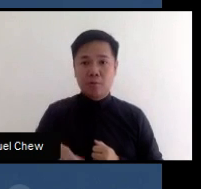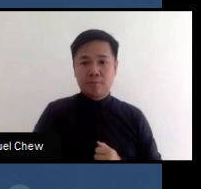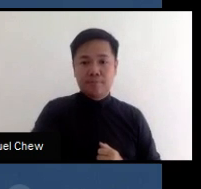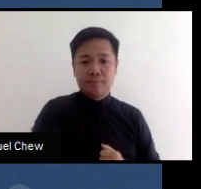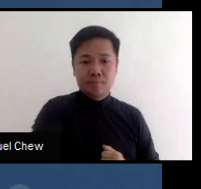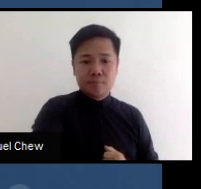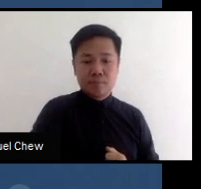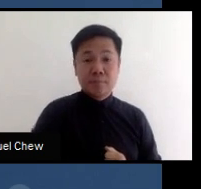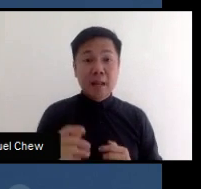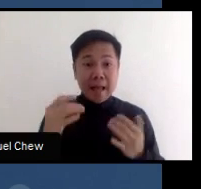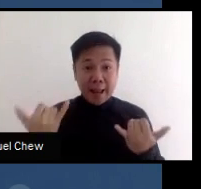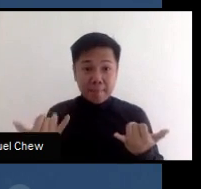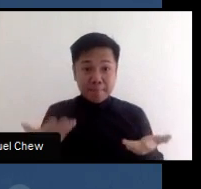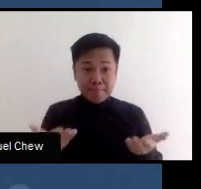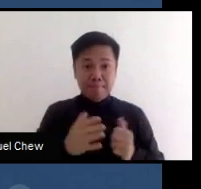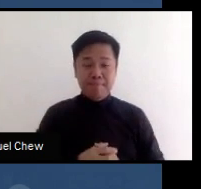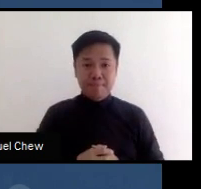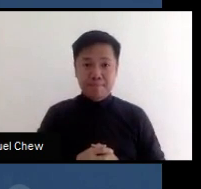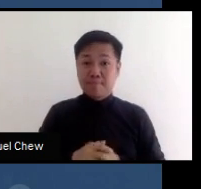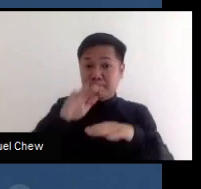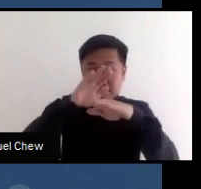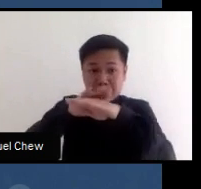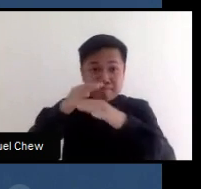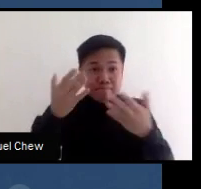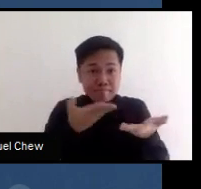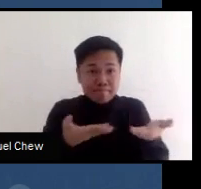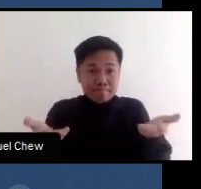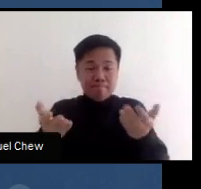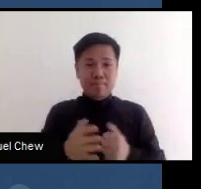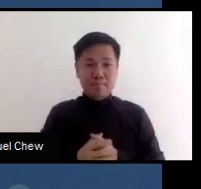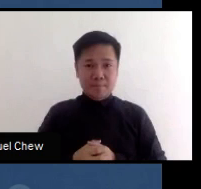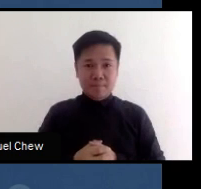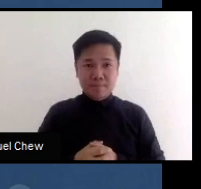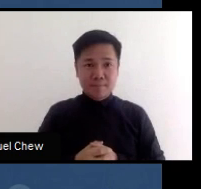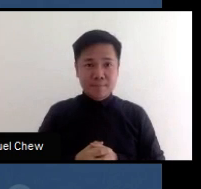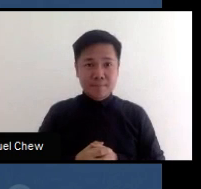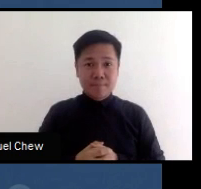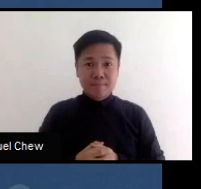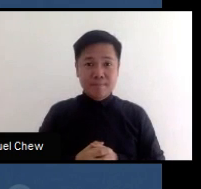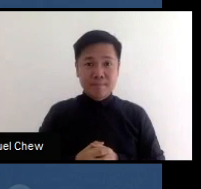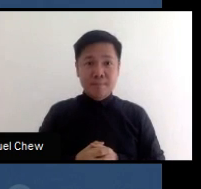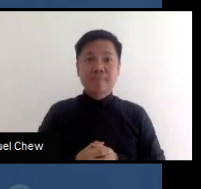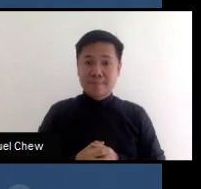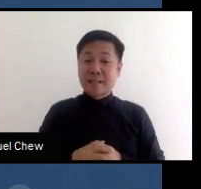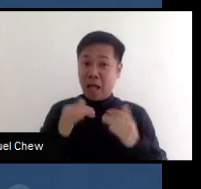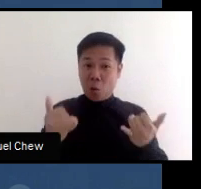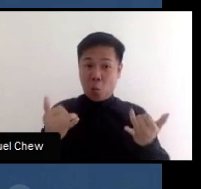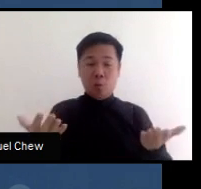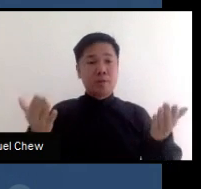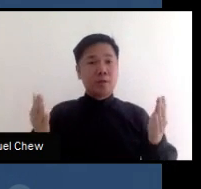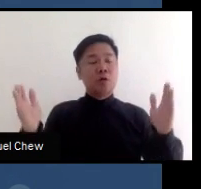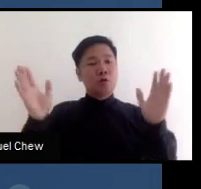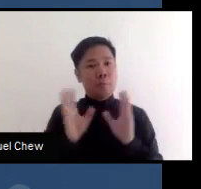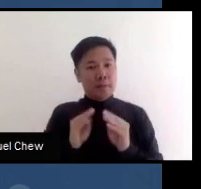I now call this, I now state that the committee is adjourned